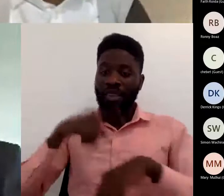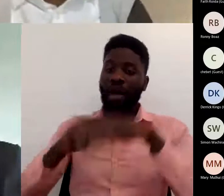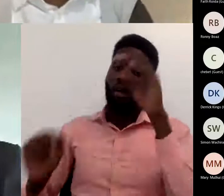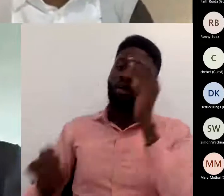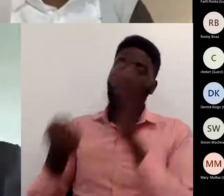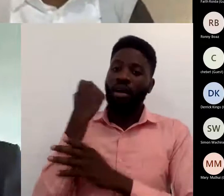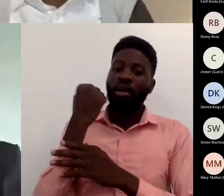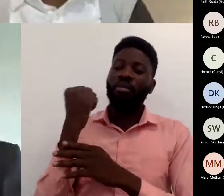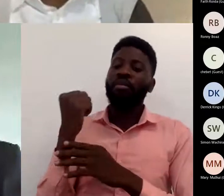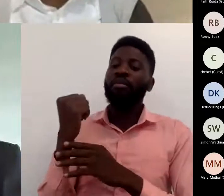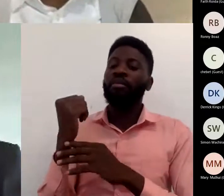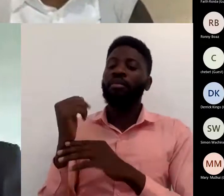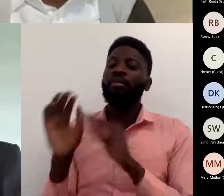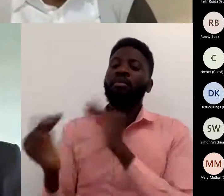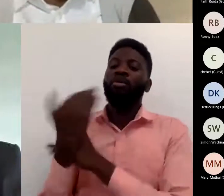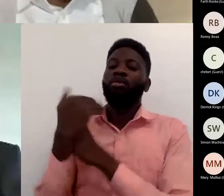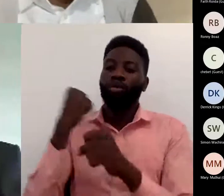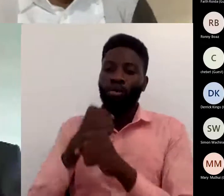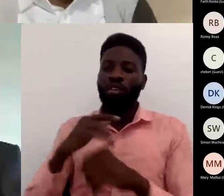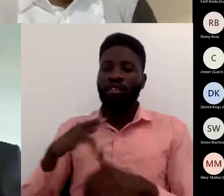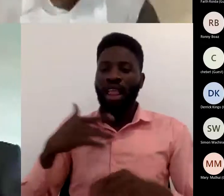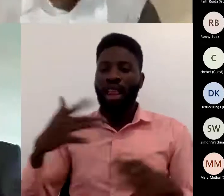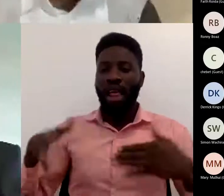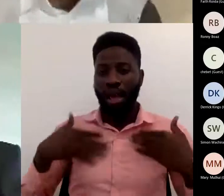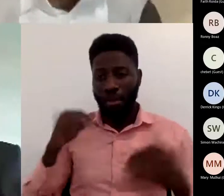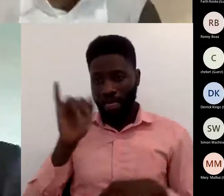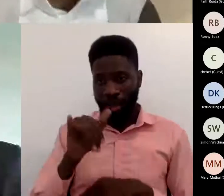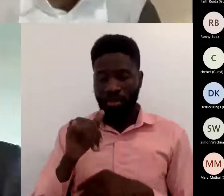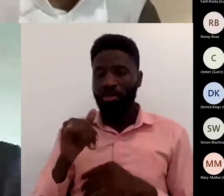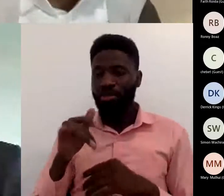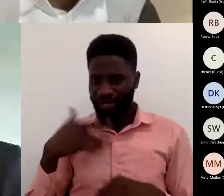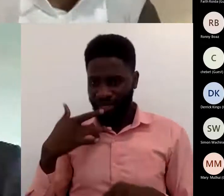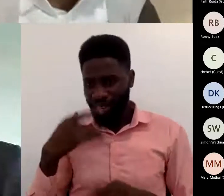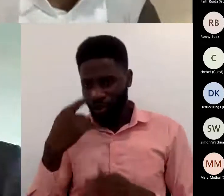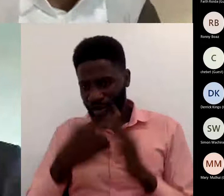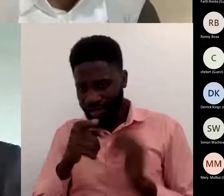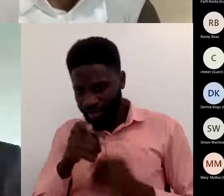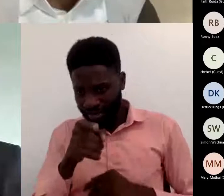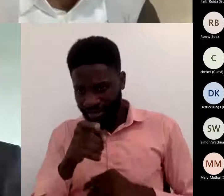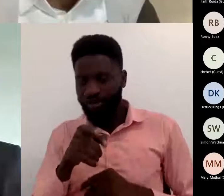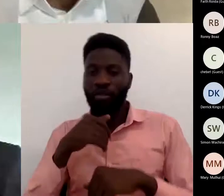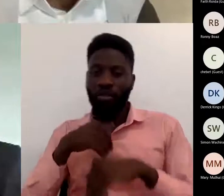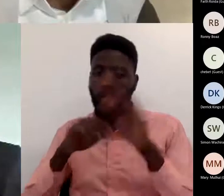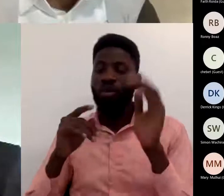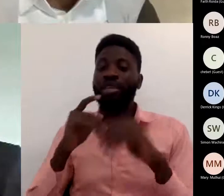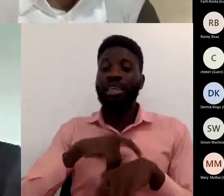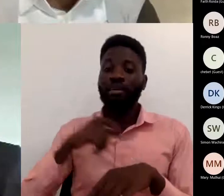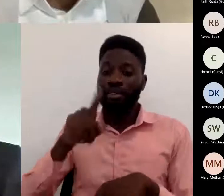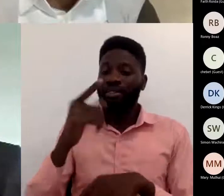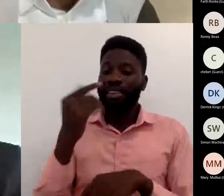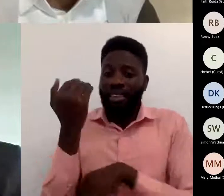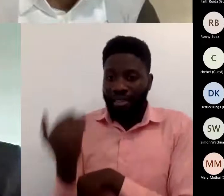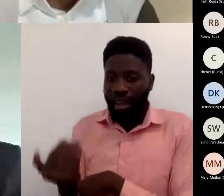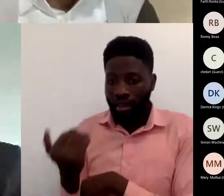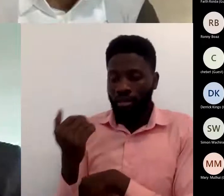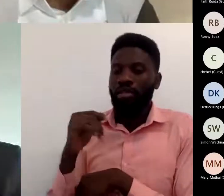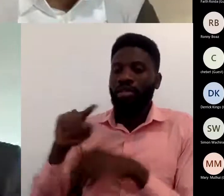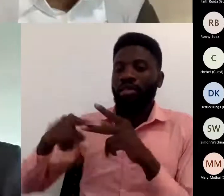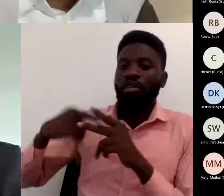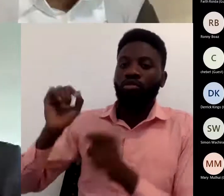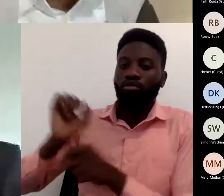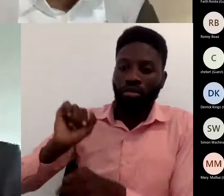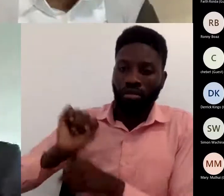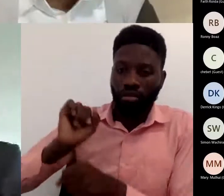go and do? And that, coupled with the fact that in this journey, when you're still very young in your career and